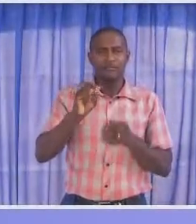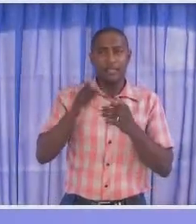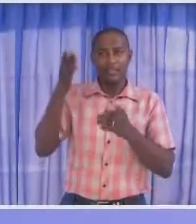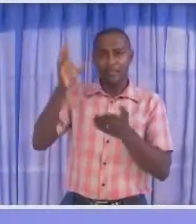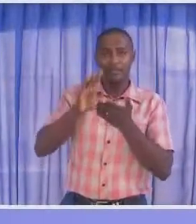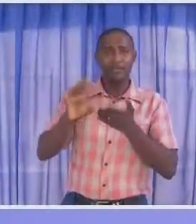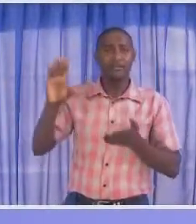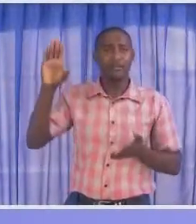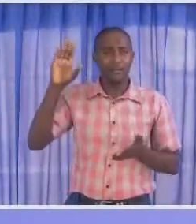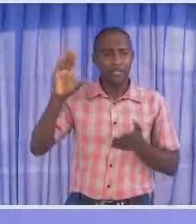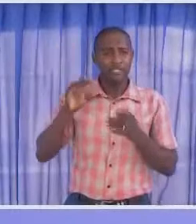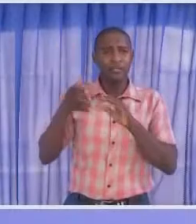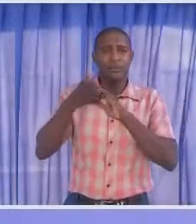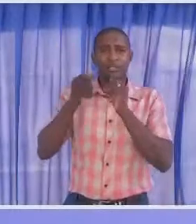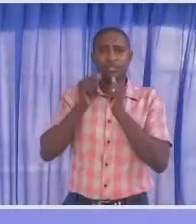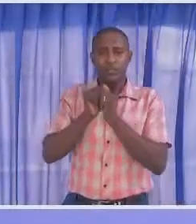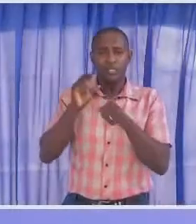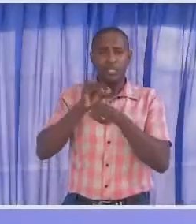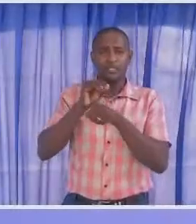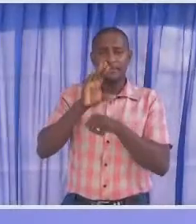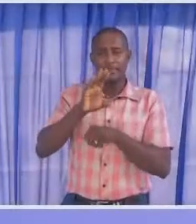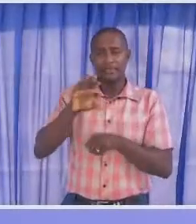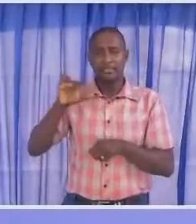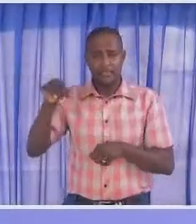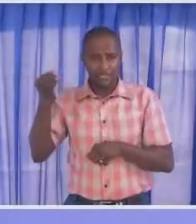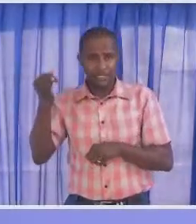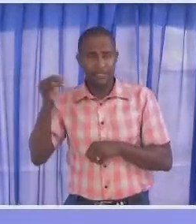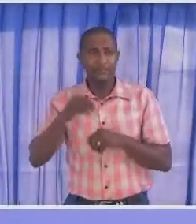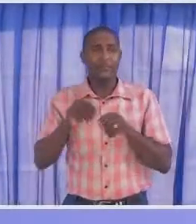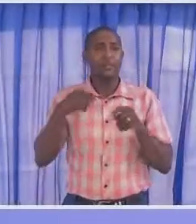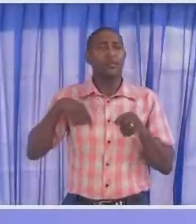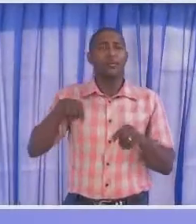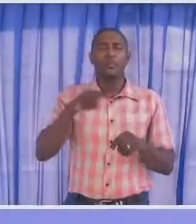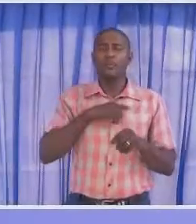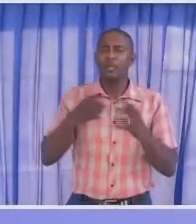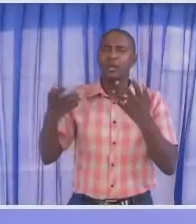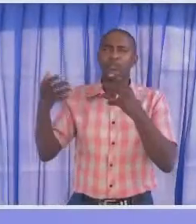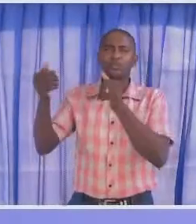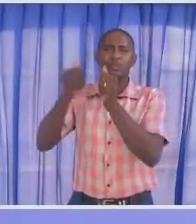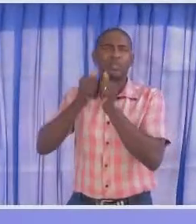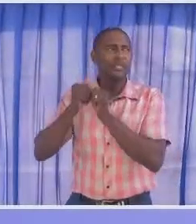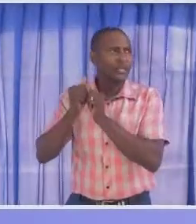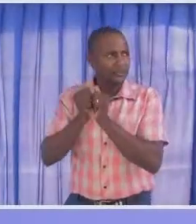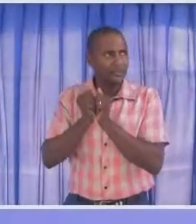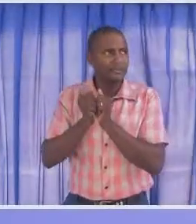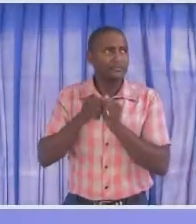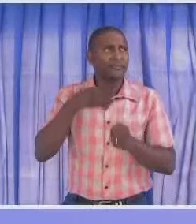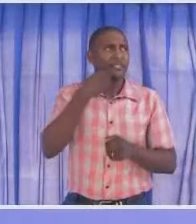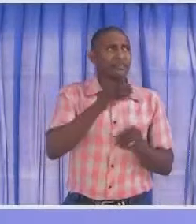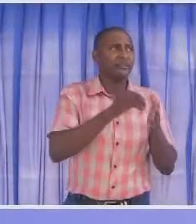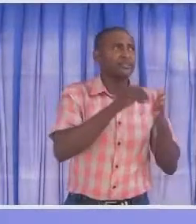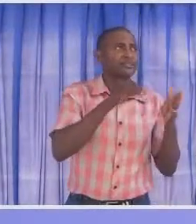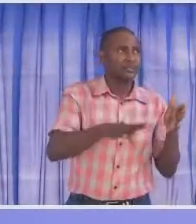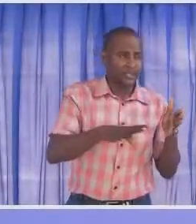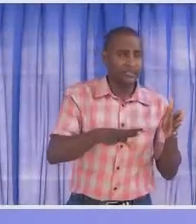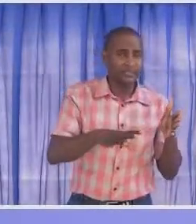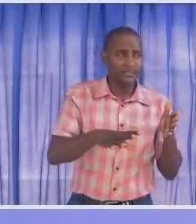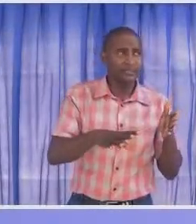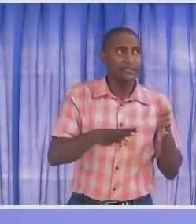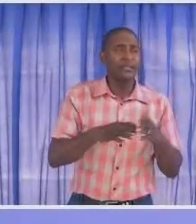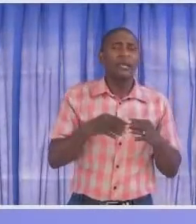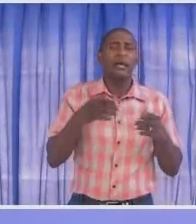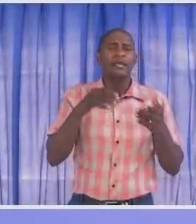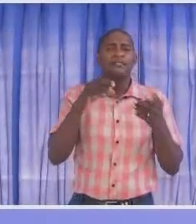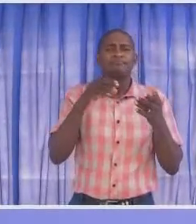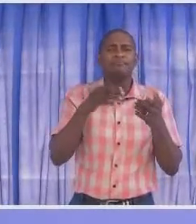in partnership with the Council of Community Colleges of Jamaica, we are collectively giving current students and future students a